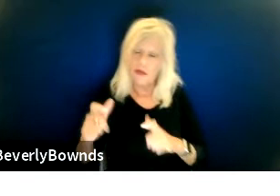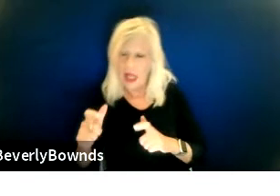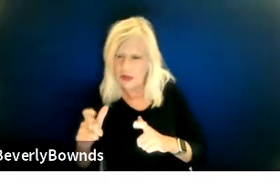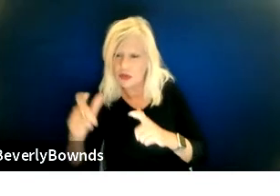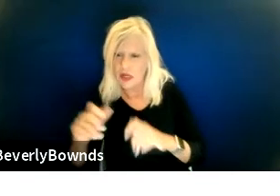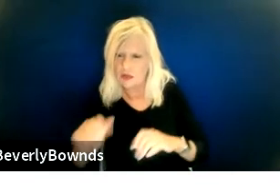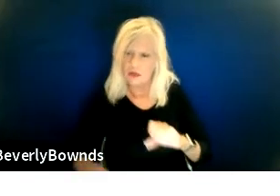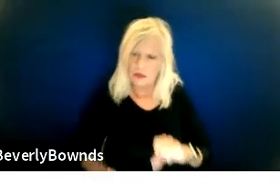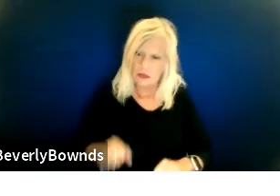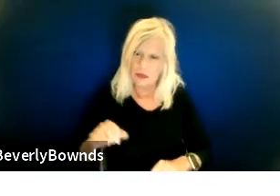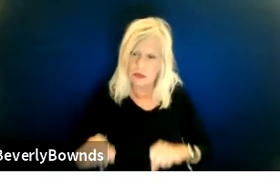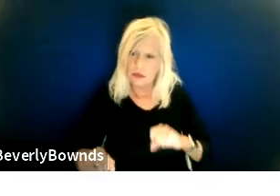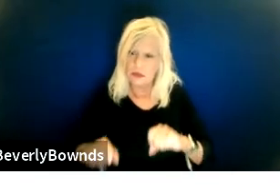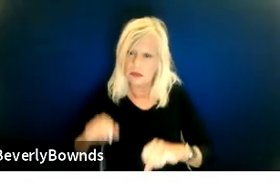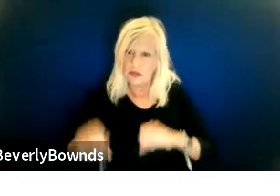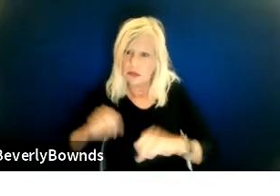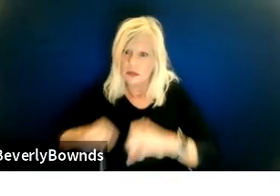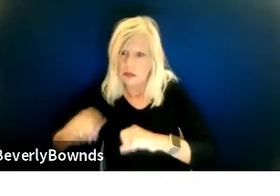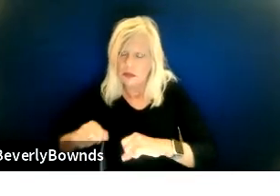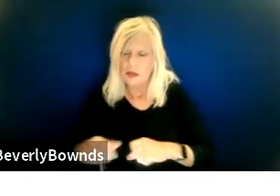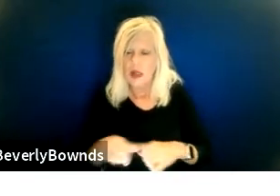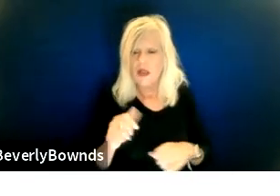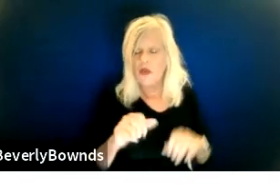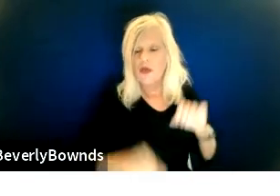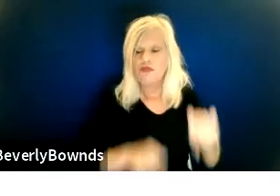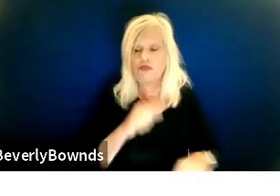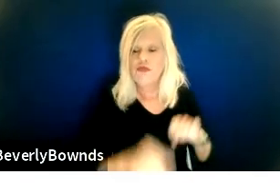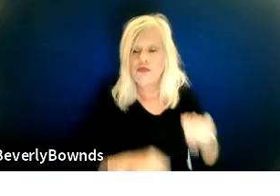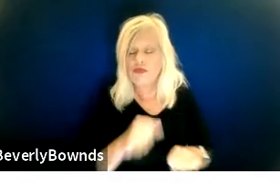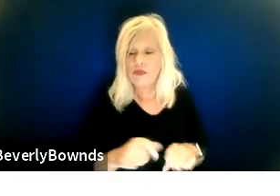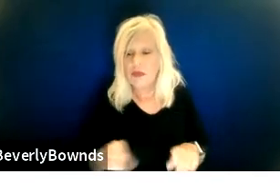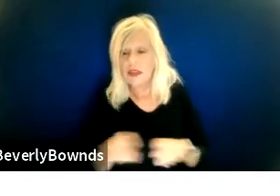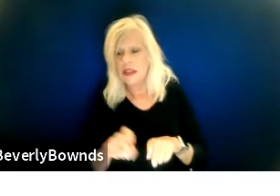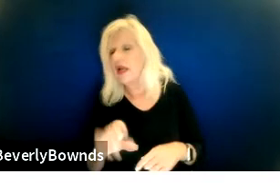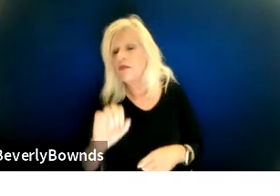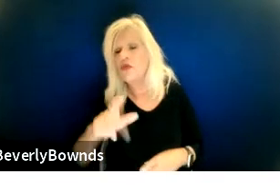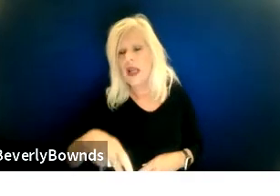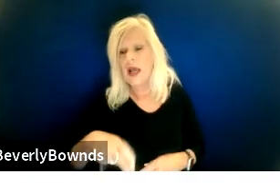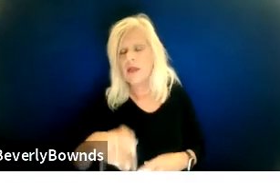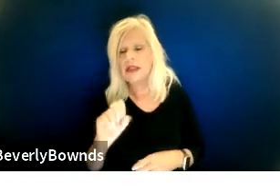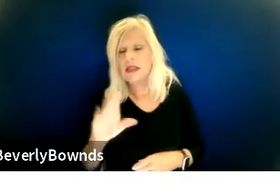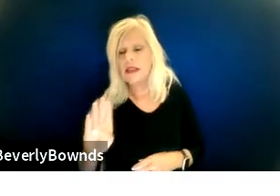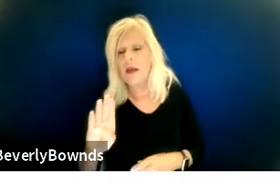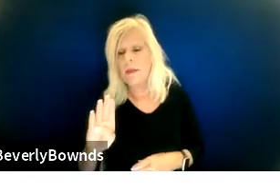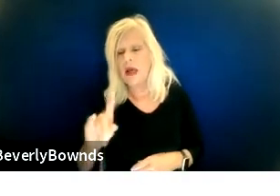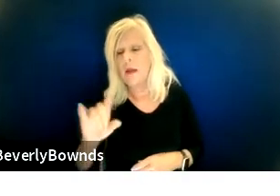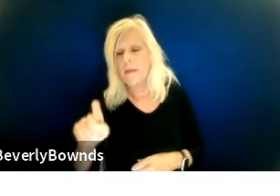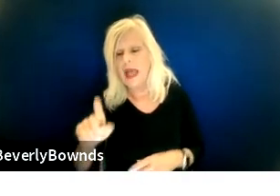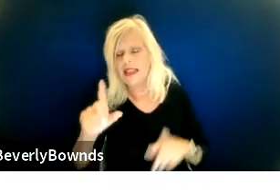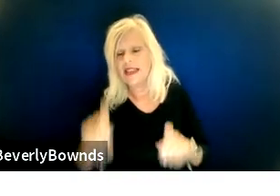faster. And then we compared that with the same max test and ramped submax tests with just one